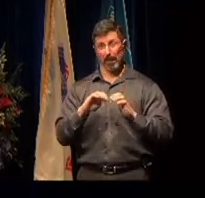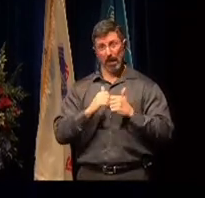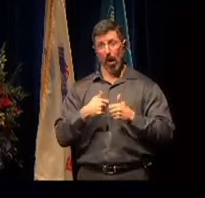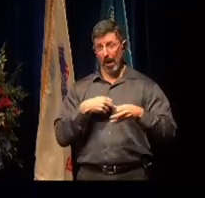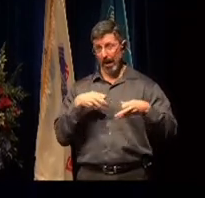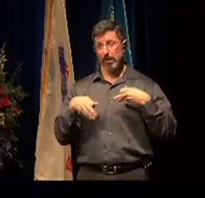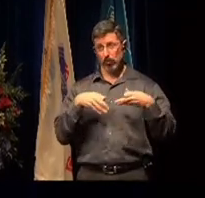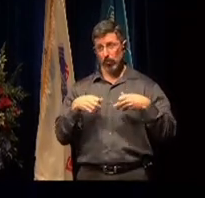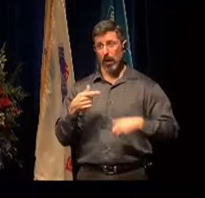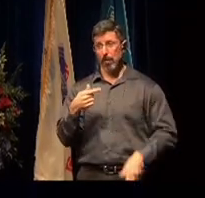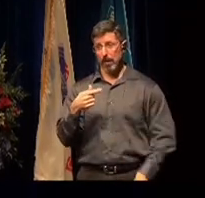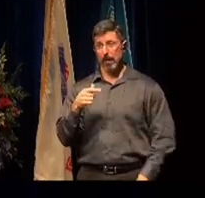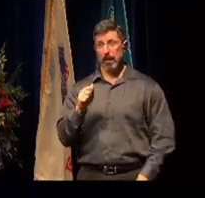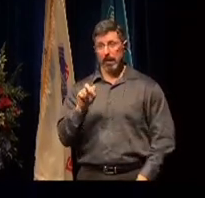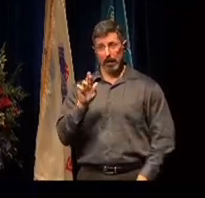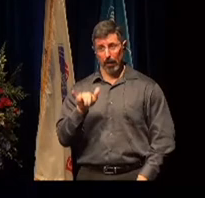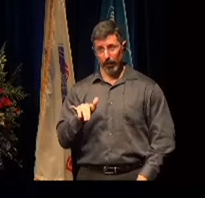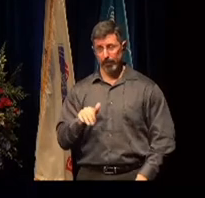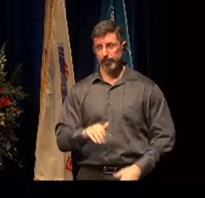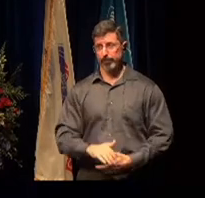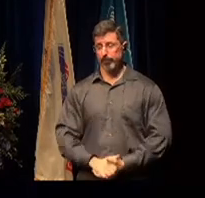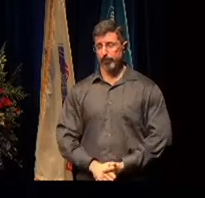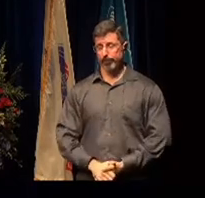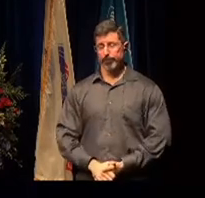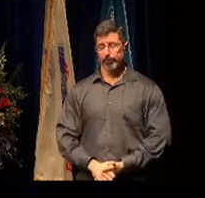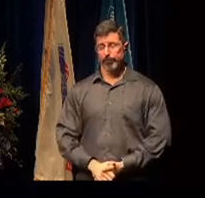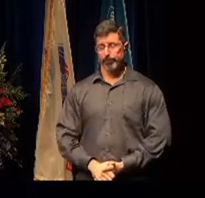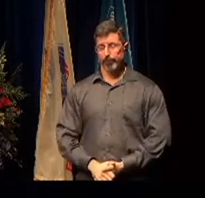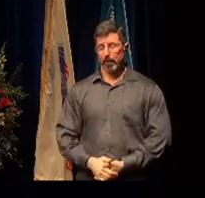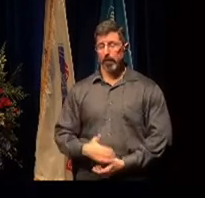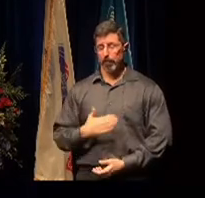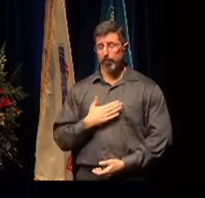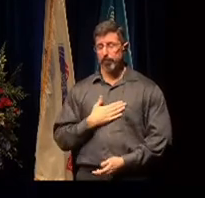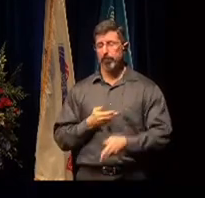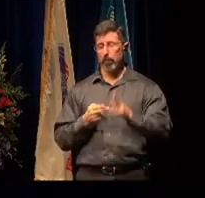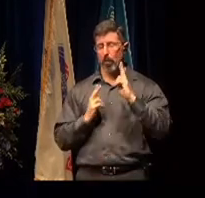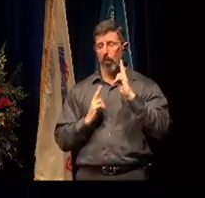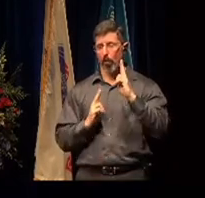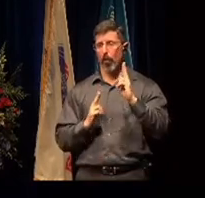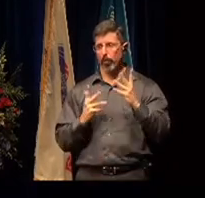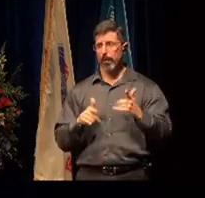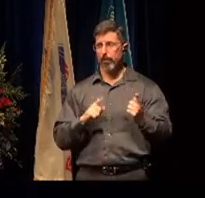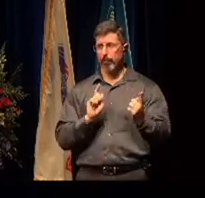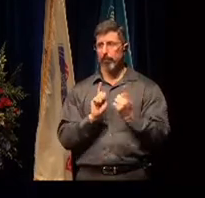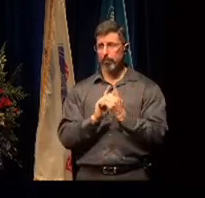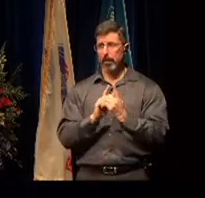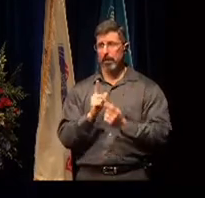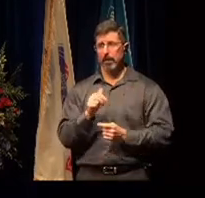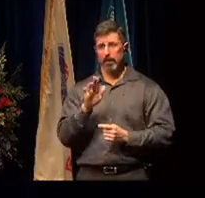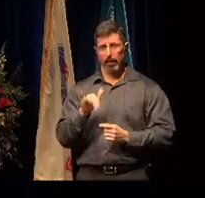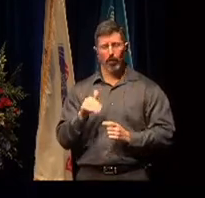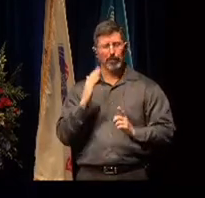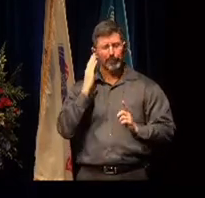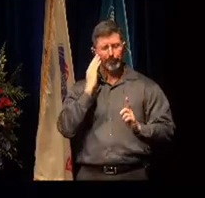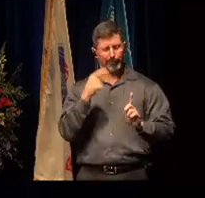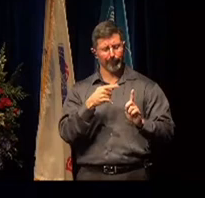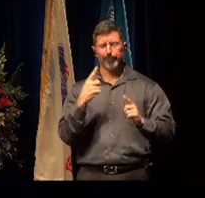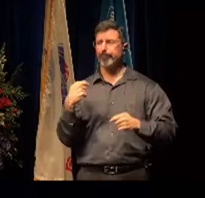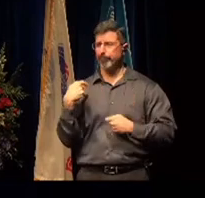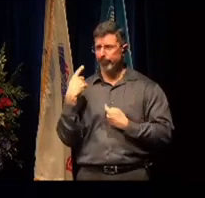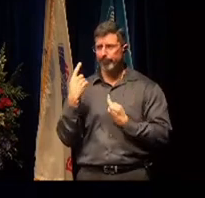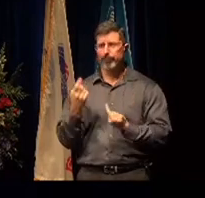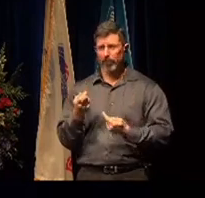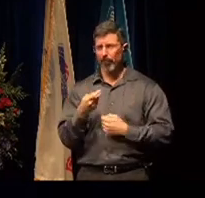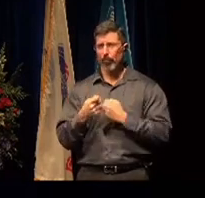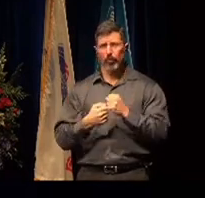Gary Beikirch. It has been my honor to have met Gary and to get to know him over the past few years.